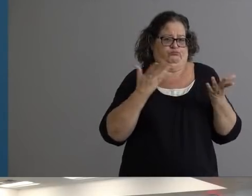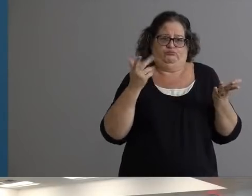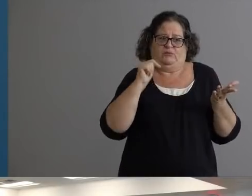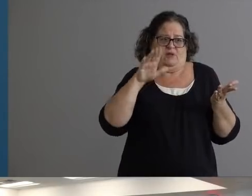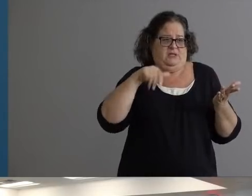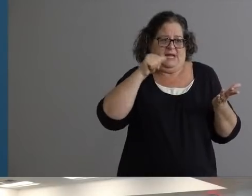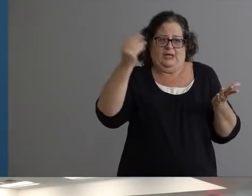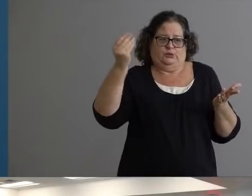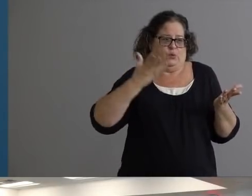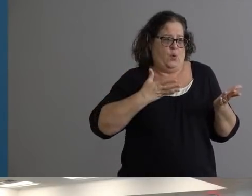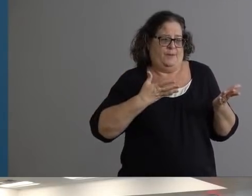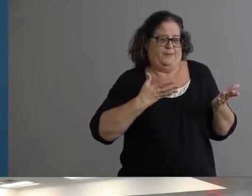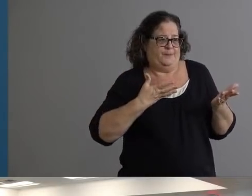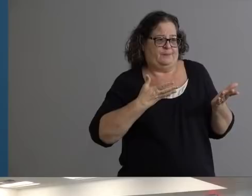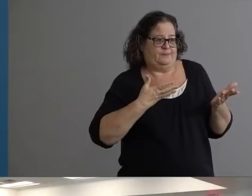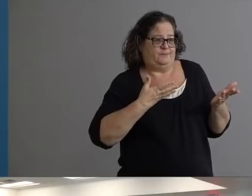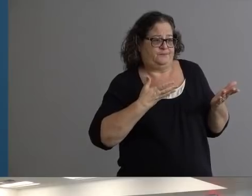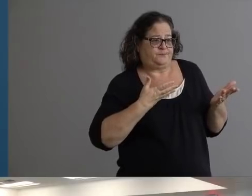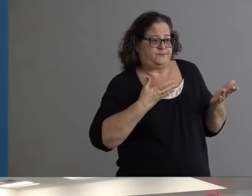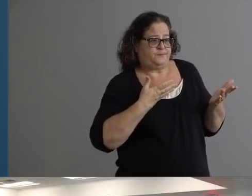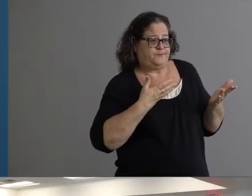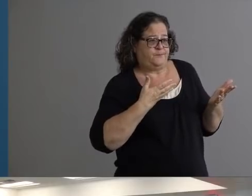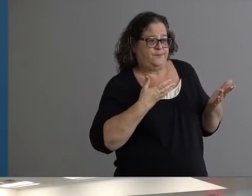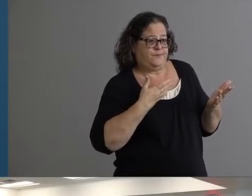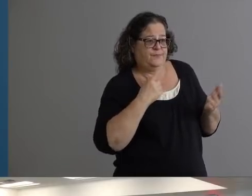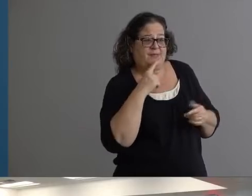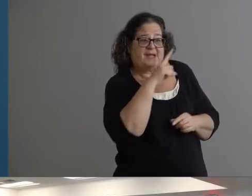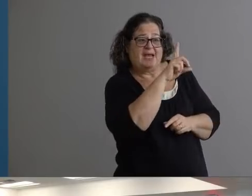gotten it yet. Jeremy from the Mirror, please go ahead.